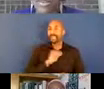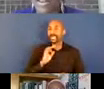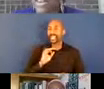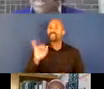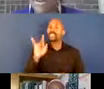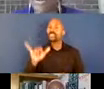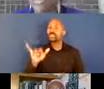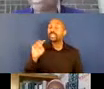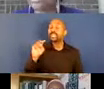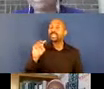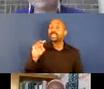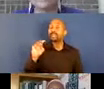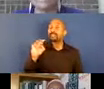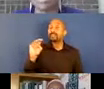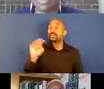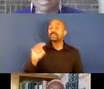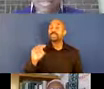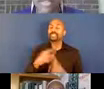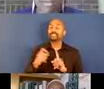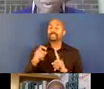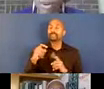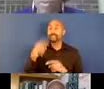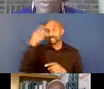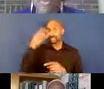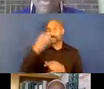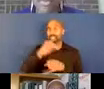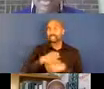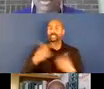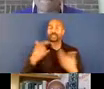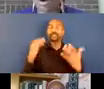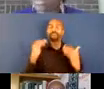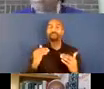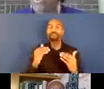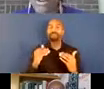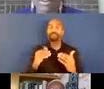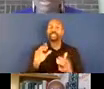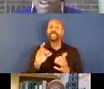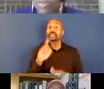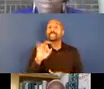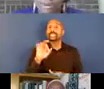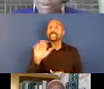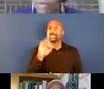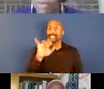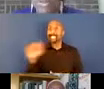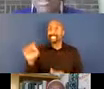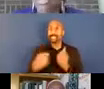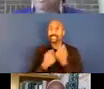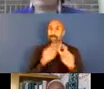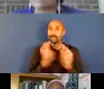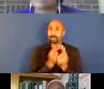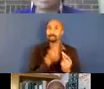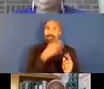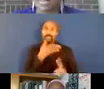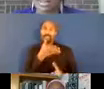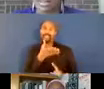who I came to know through the Sister Mentors Dissertation Support Group, Paula Warwick and the Office of Merit Awards, and